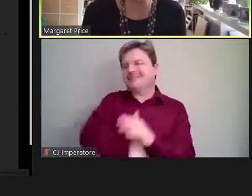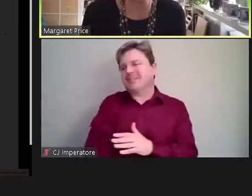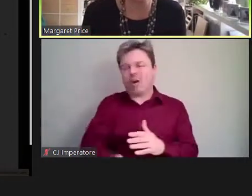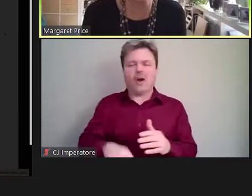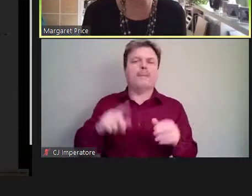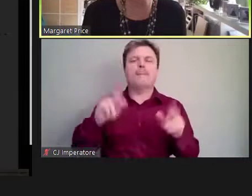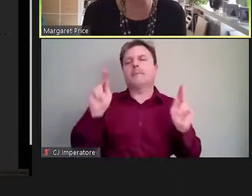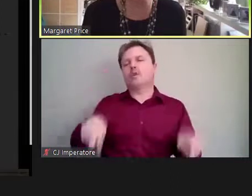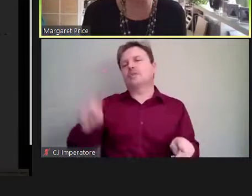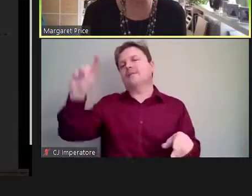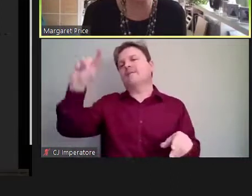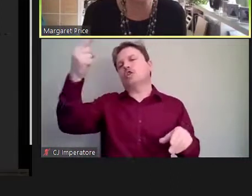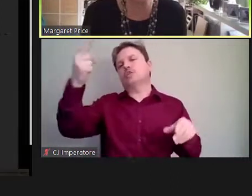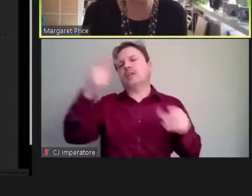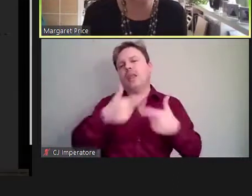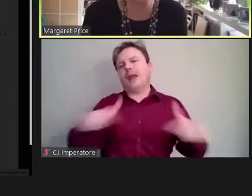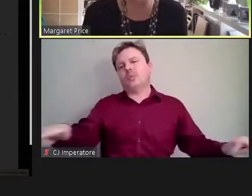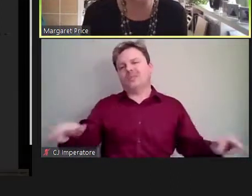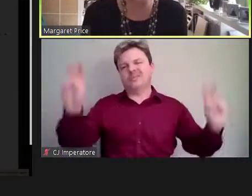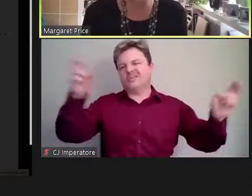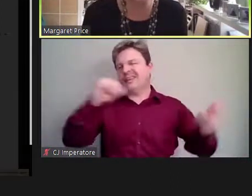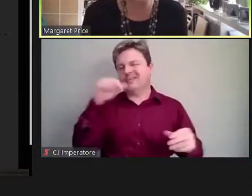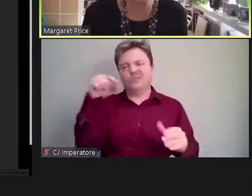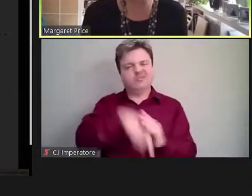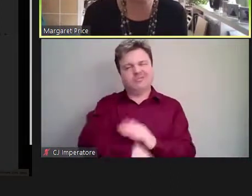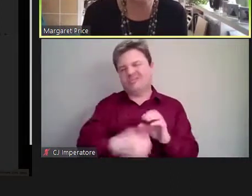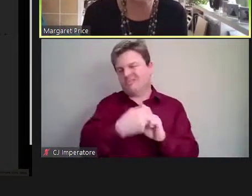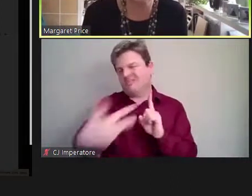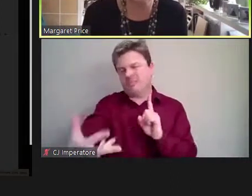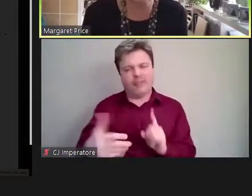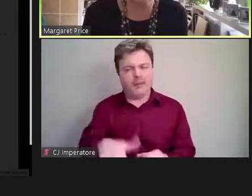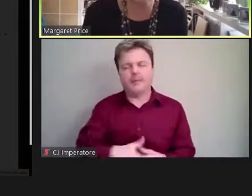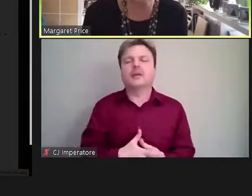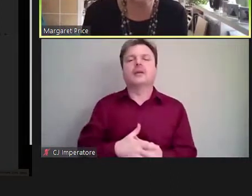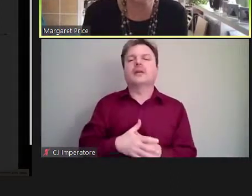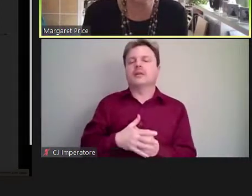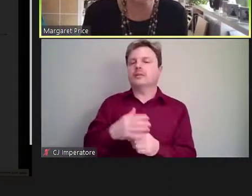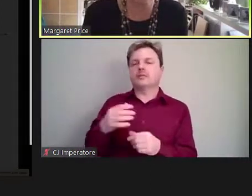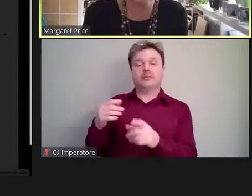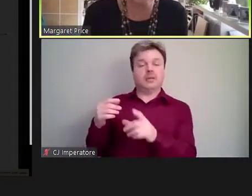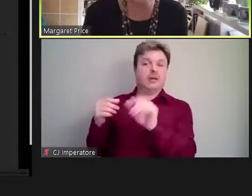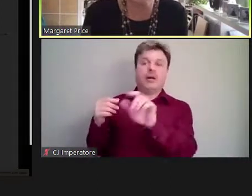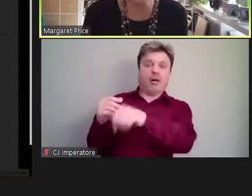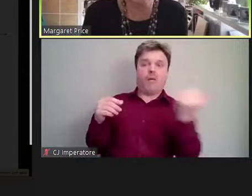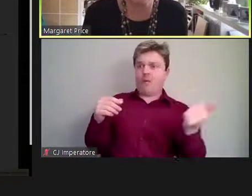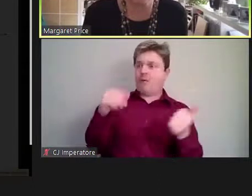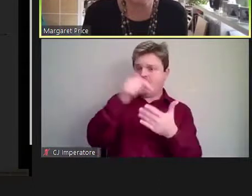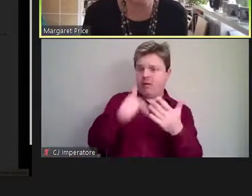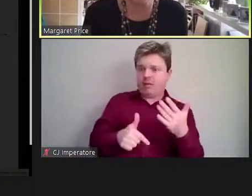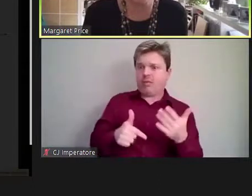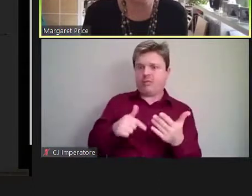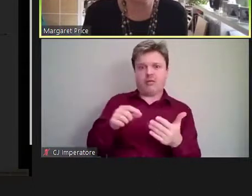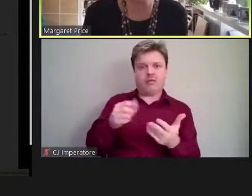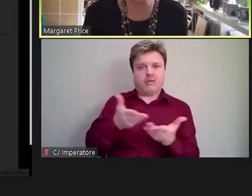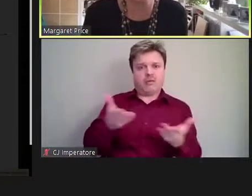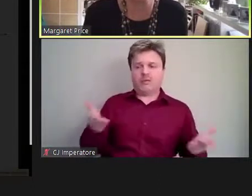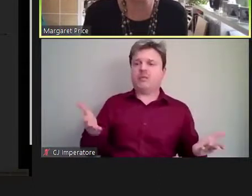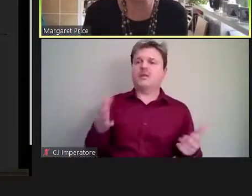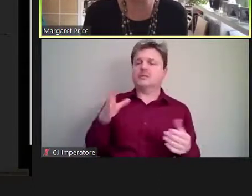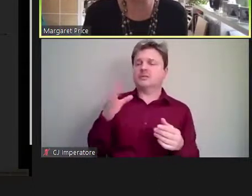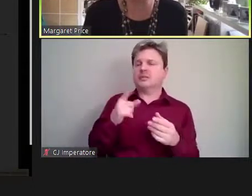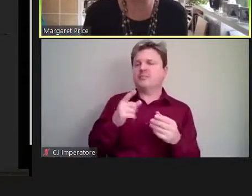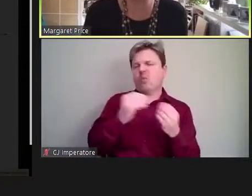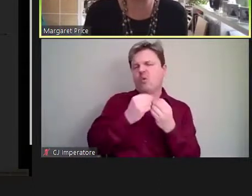I think that there are a couple of more items that we can talk about that would possibly be of more interest in this